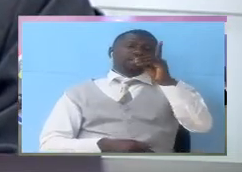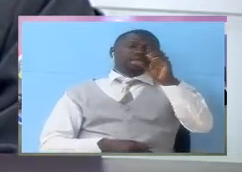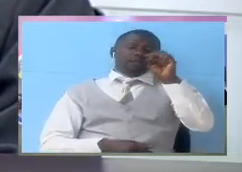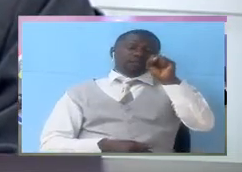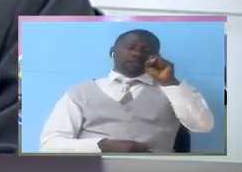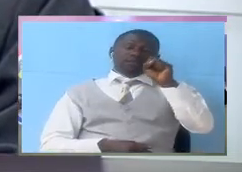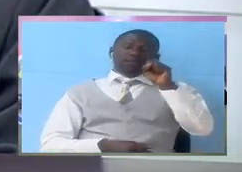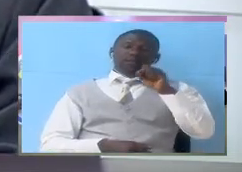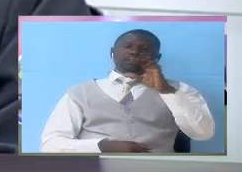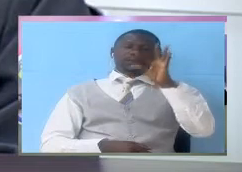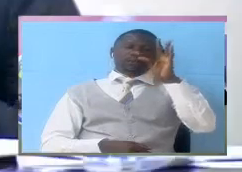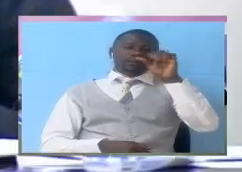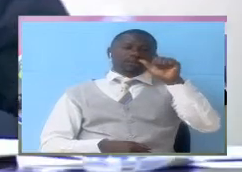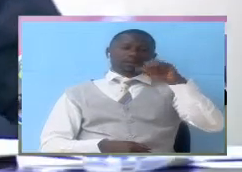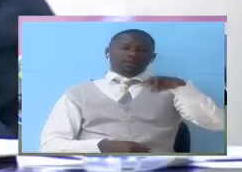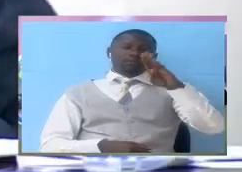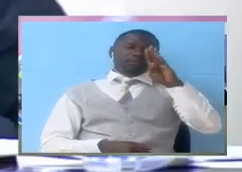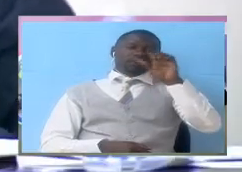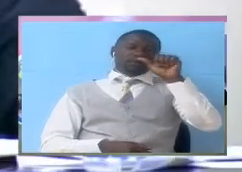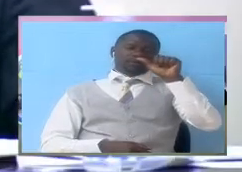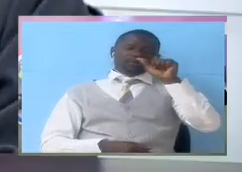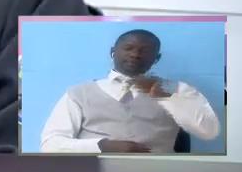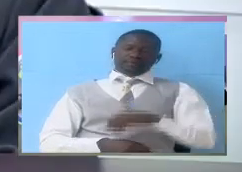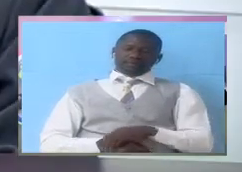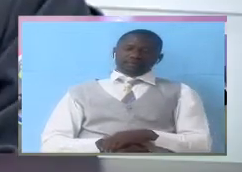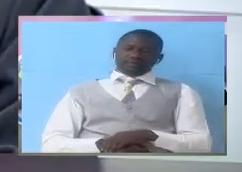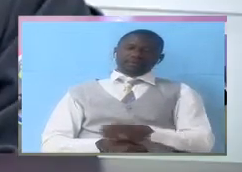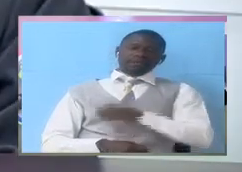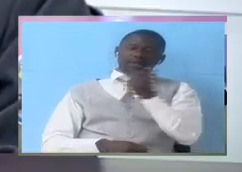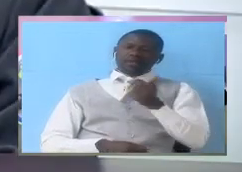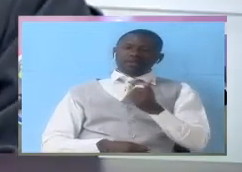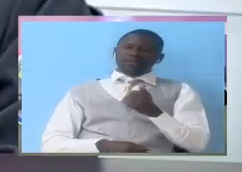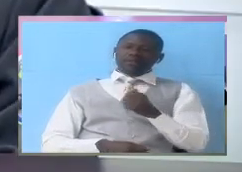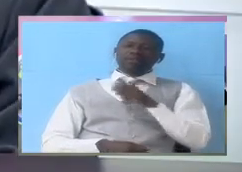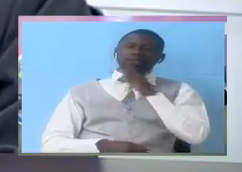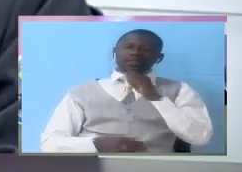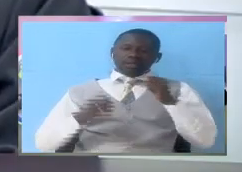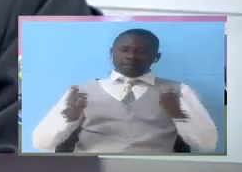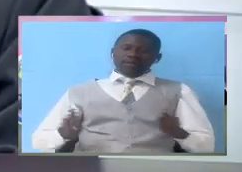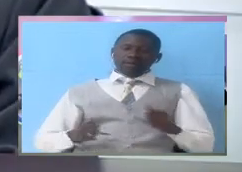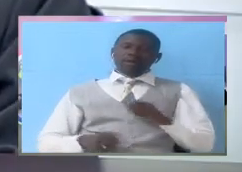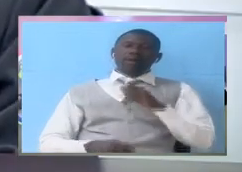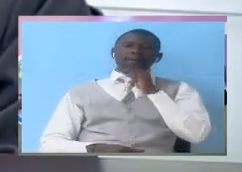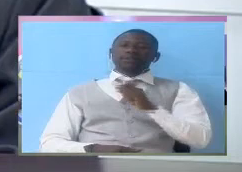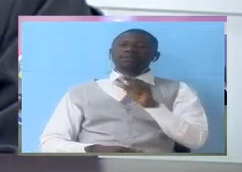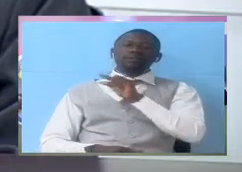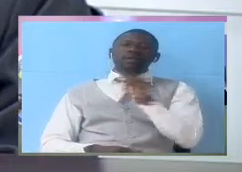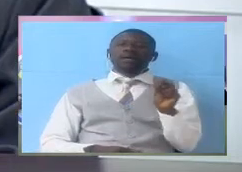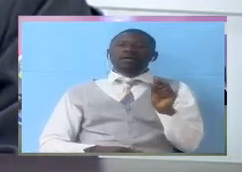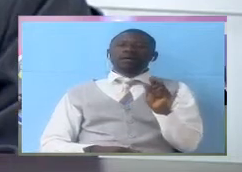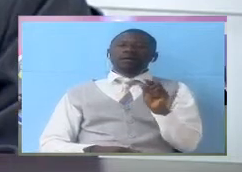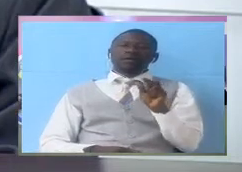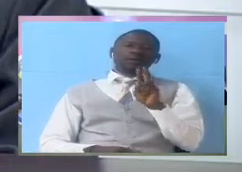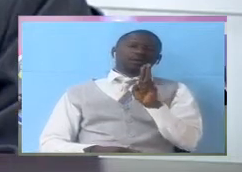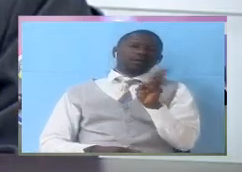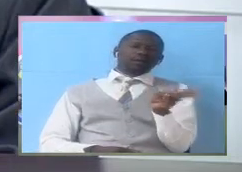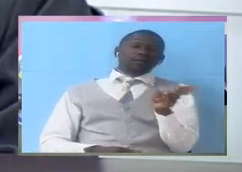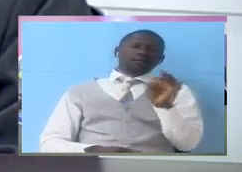nekkon chief of defense staff. And practically the chairman Mr. Haidara. Ak ki nga xamné ni danaka dal mo dékon chairman bobu di Mr.